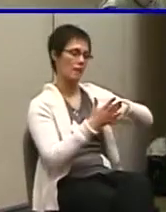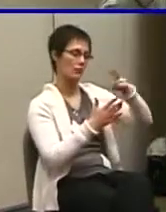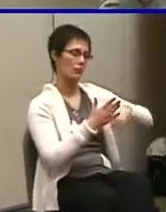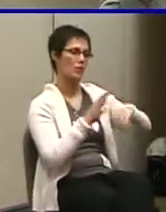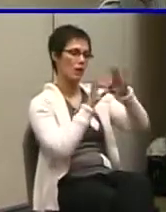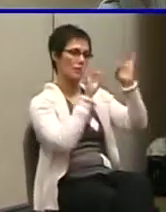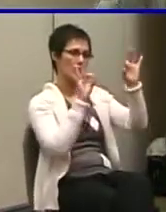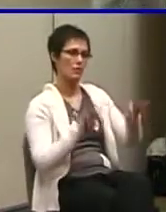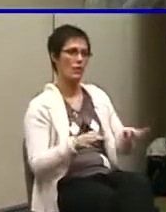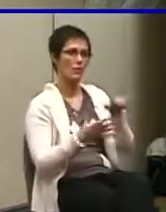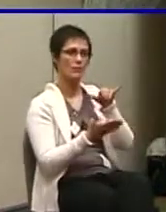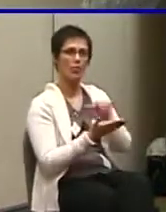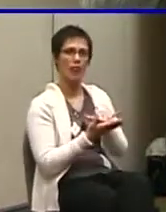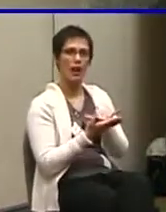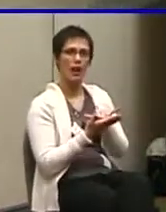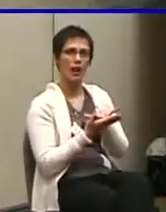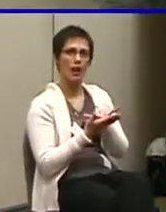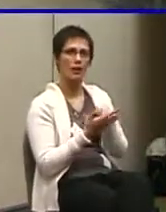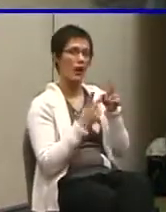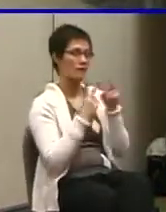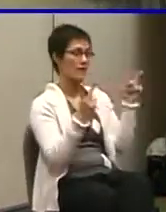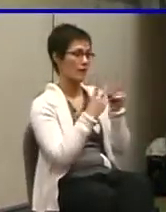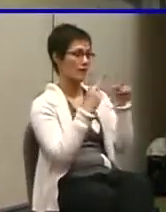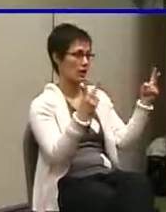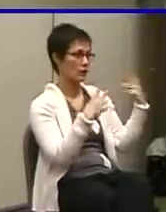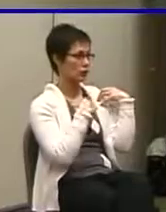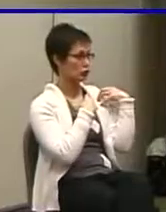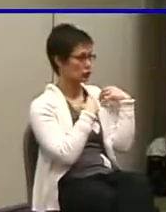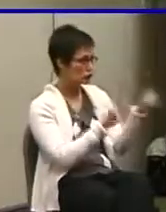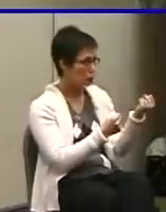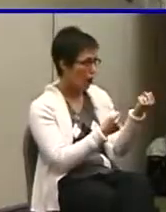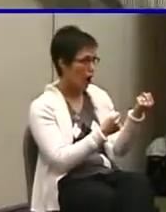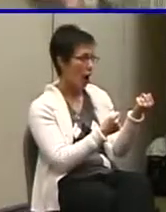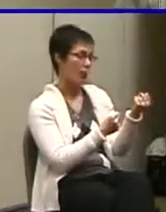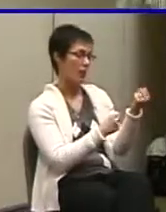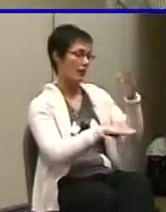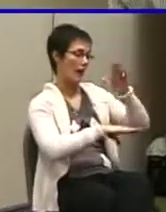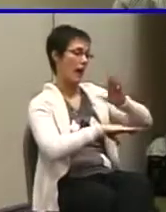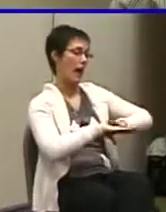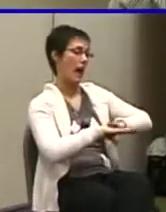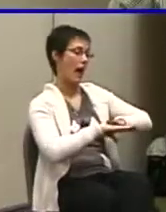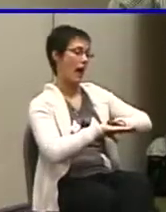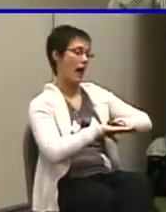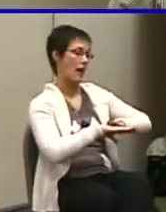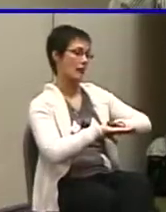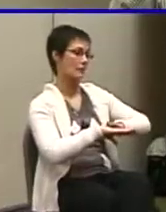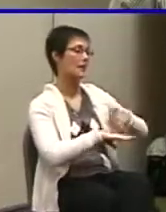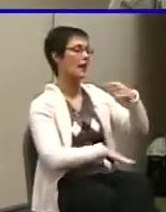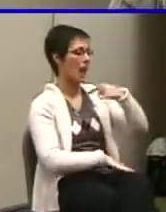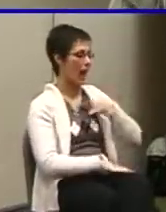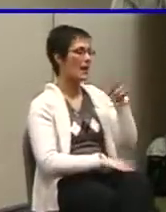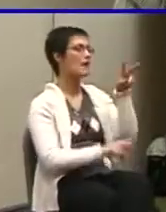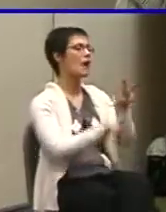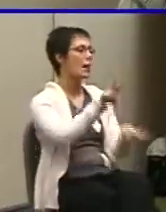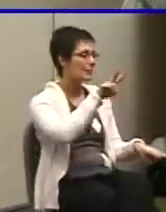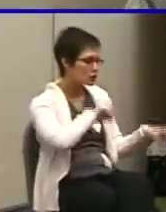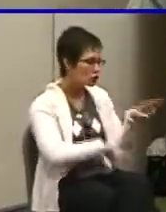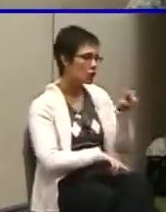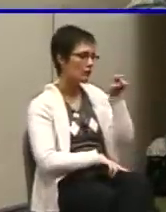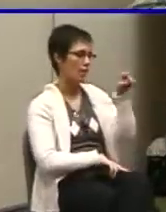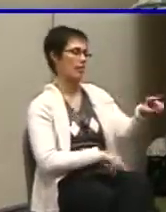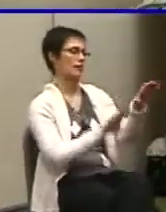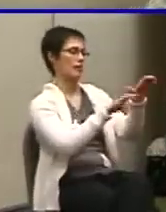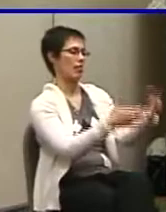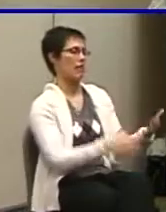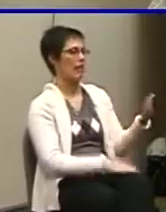that, are very, very strong on the fact that I have somehow observed this classroom and this behavior multiple times. And